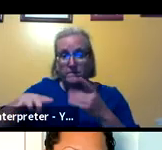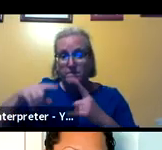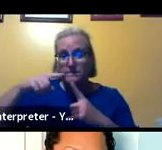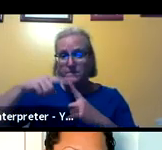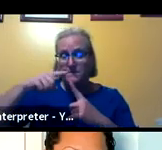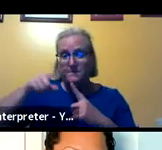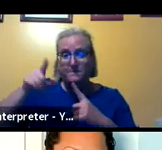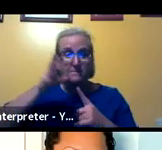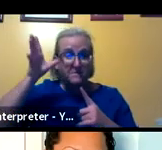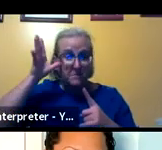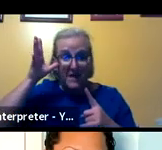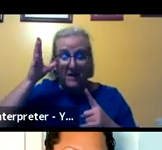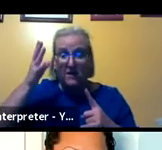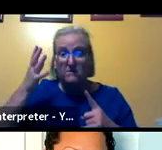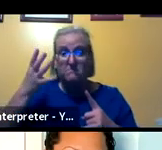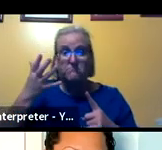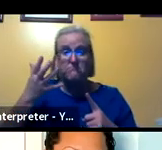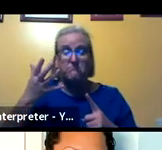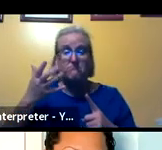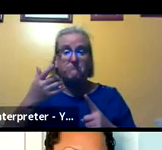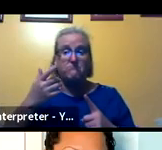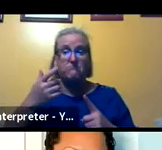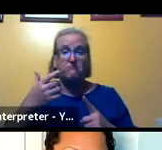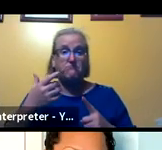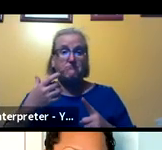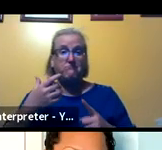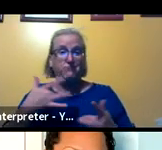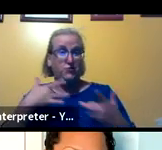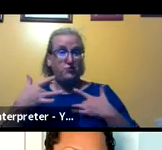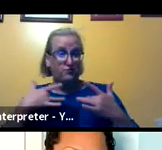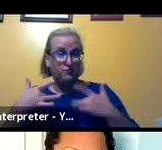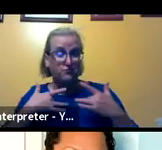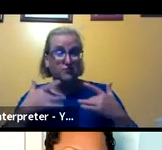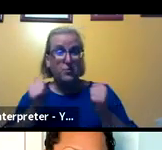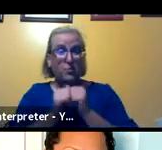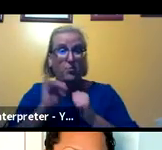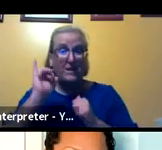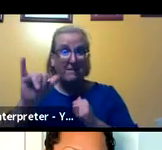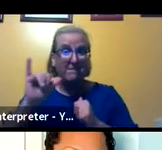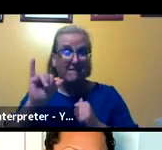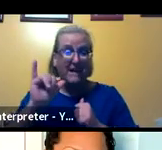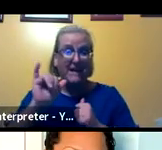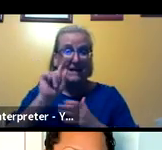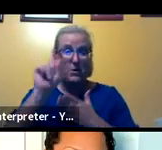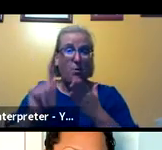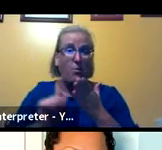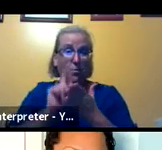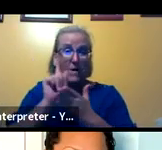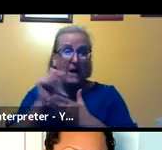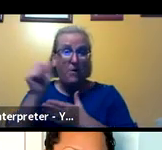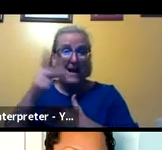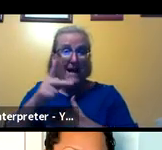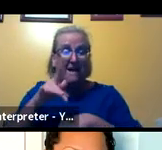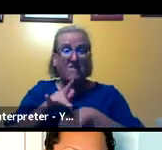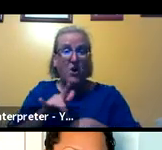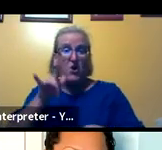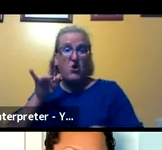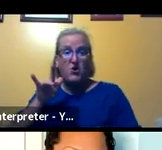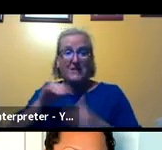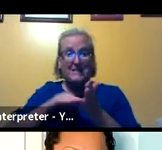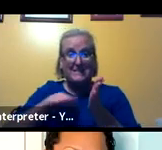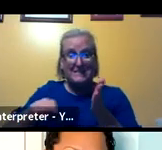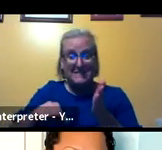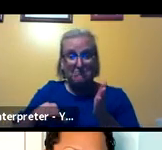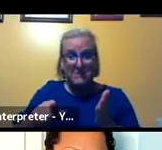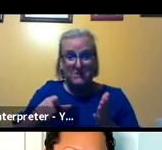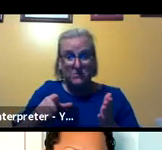they express any concern with basically an hour and a half earlier dismissal? Was that any pressure on